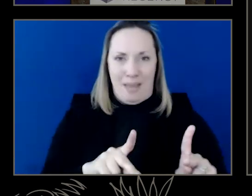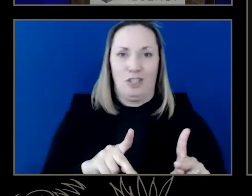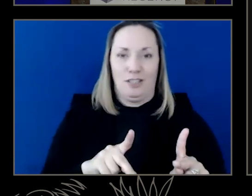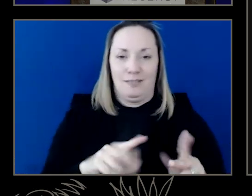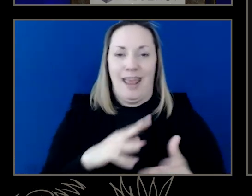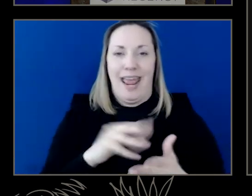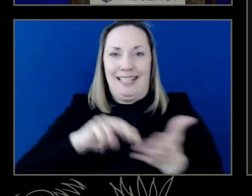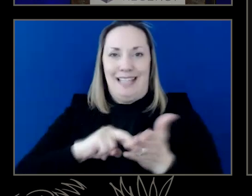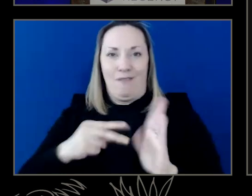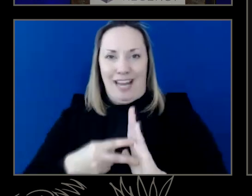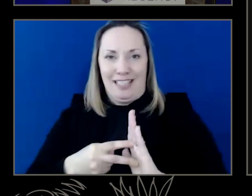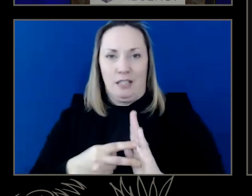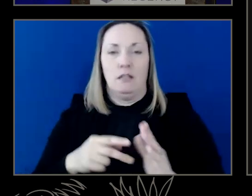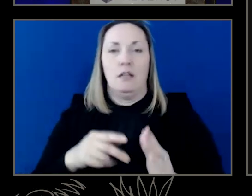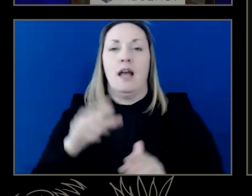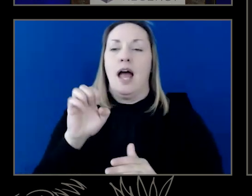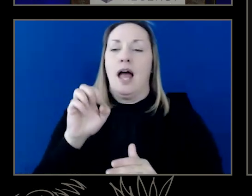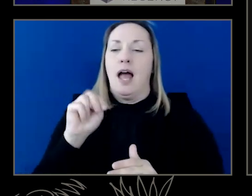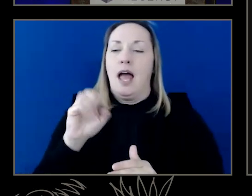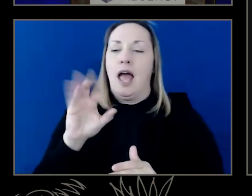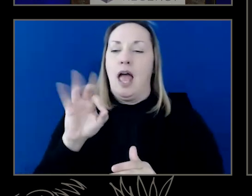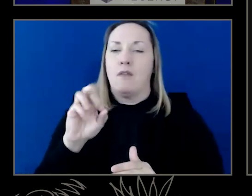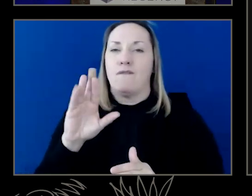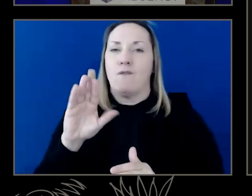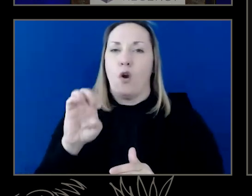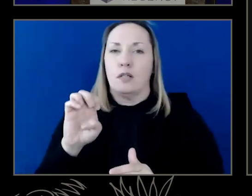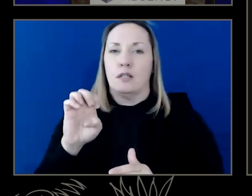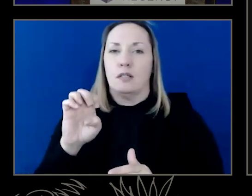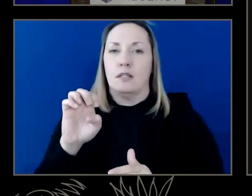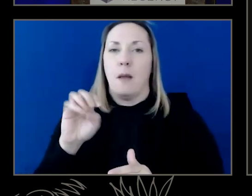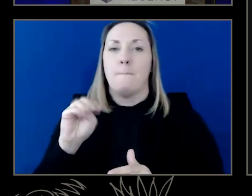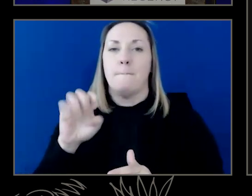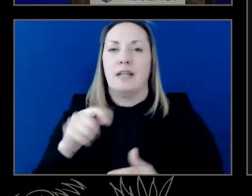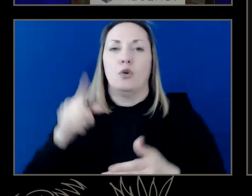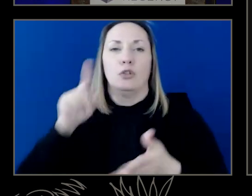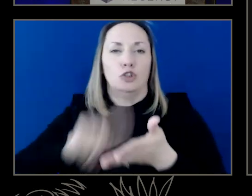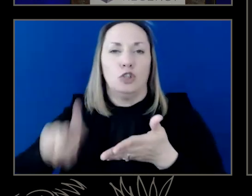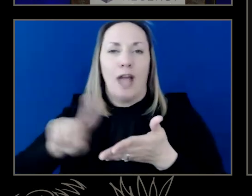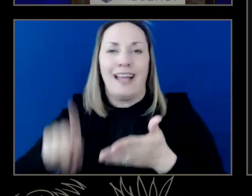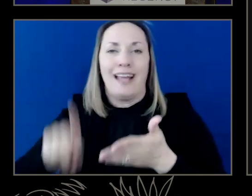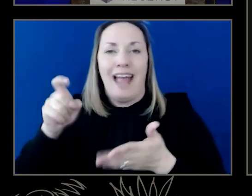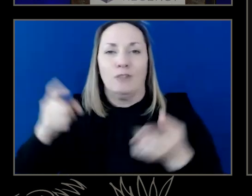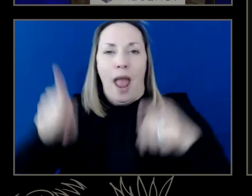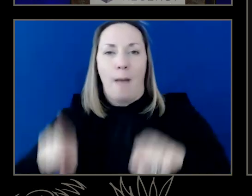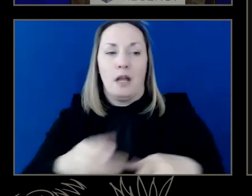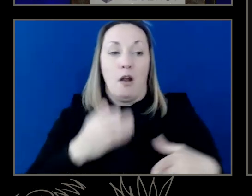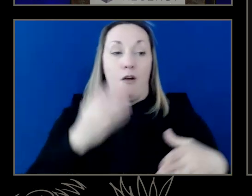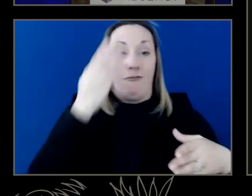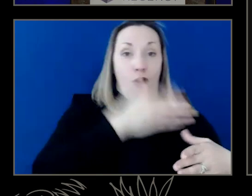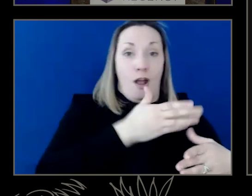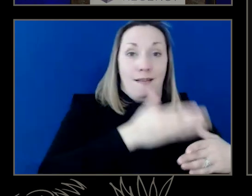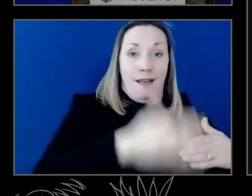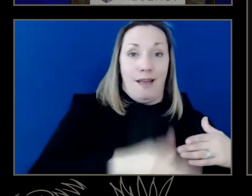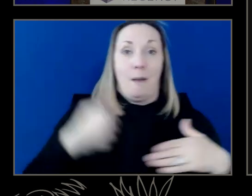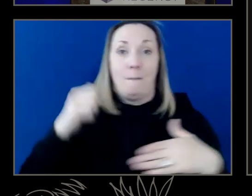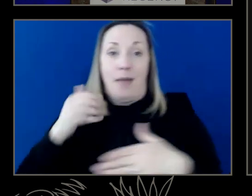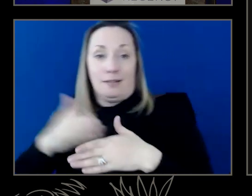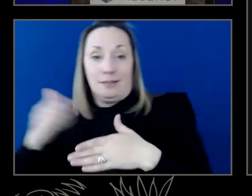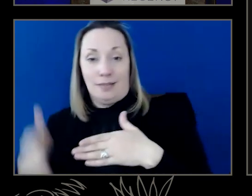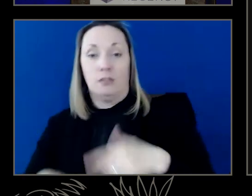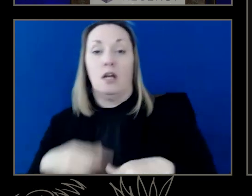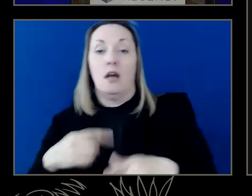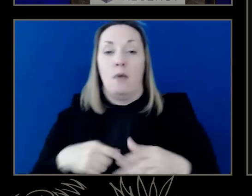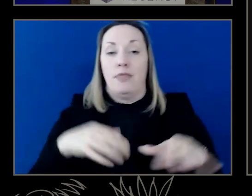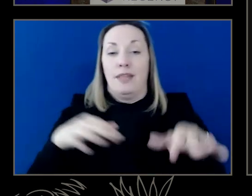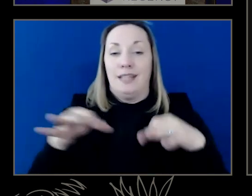these enforcement or checks need to be performed on both the front end and the back end, the definition of the rules